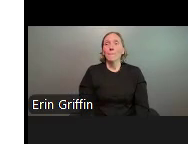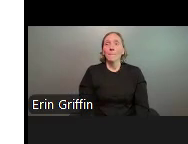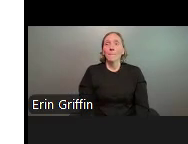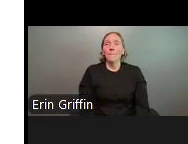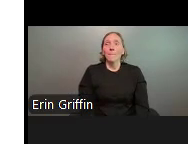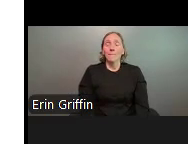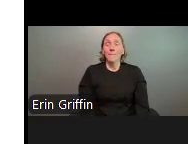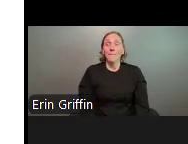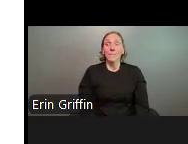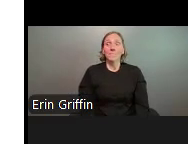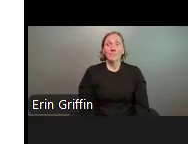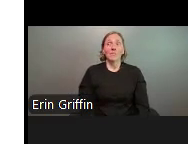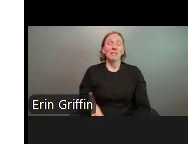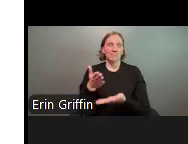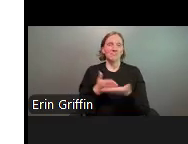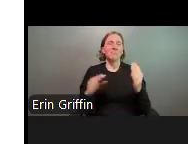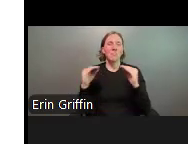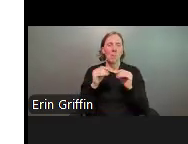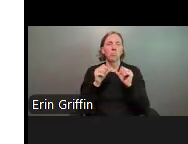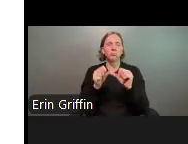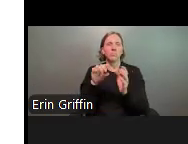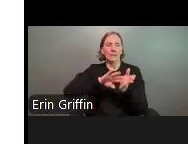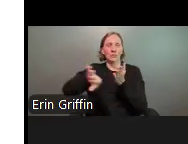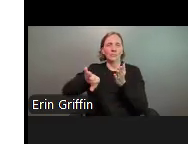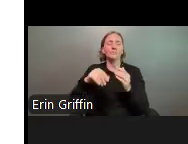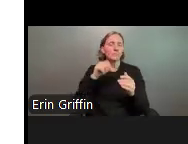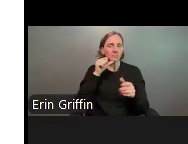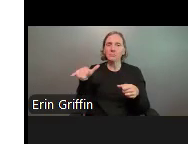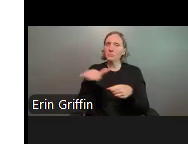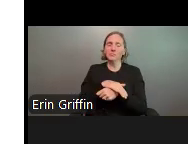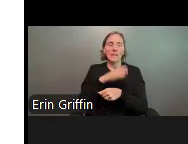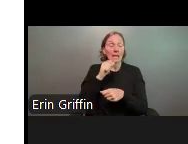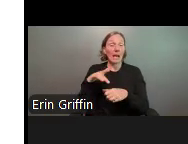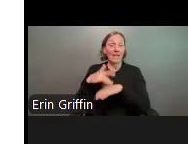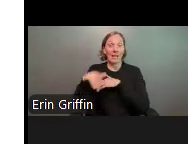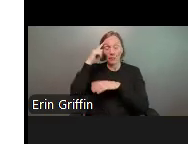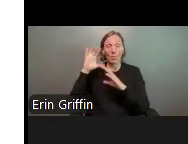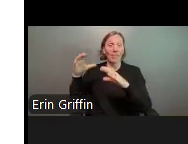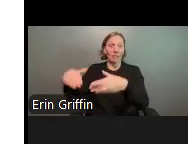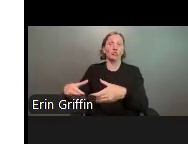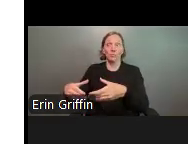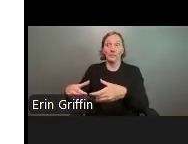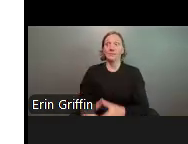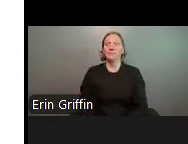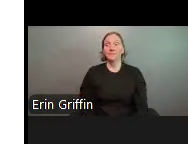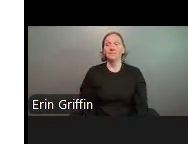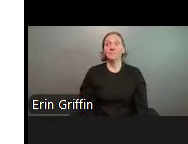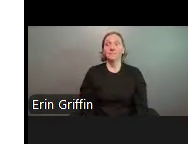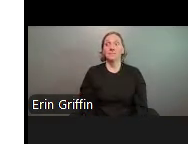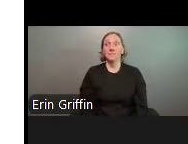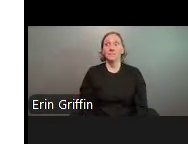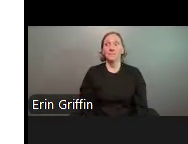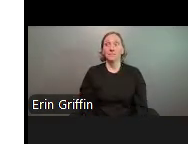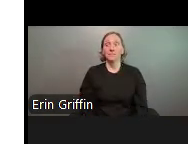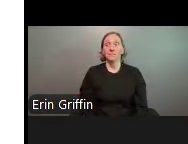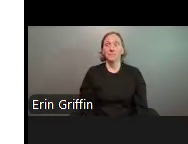Here are more examples of pieces that are not available for this population. And I think we can